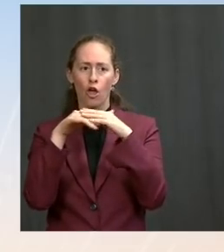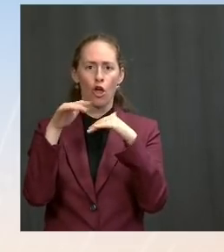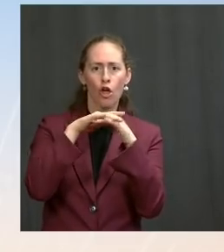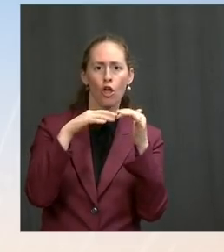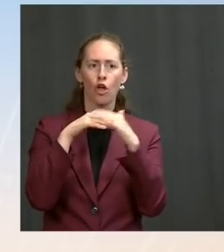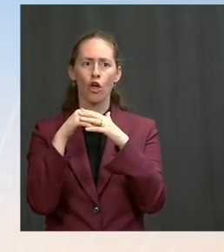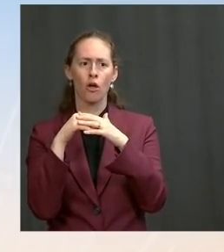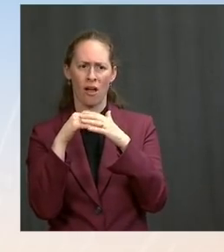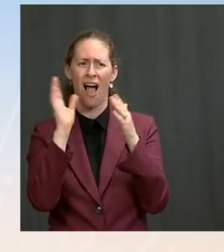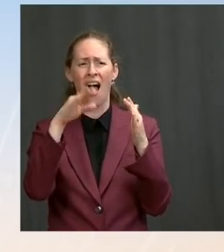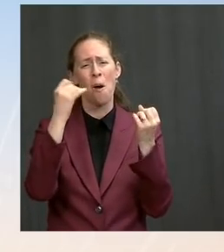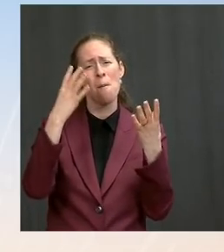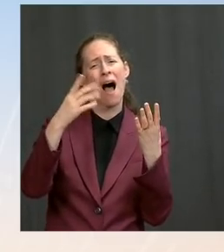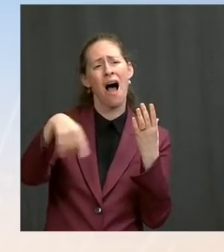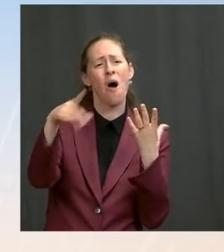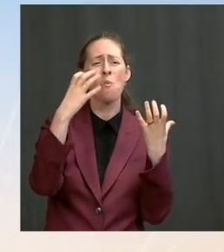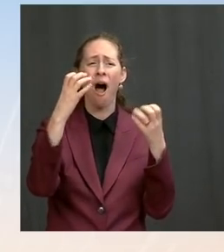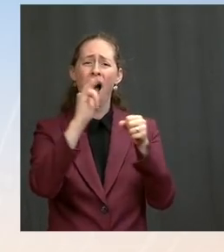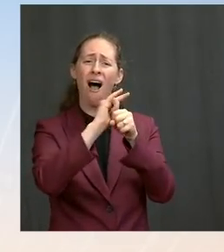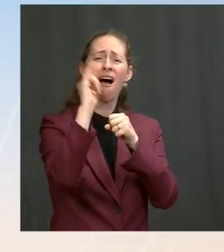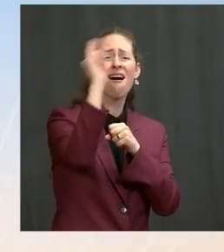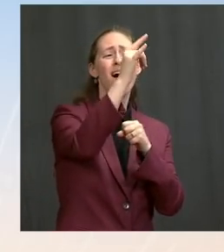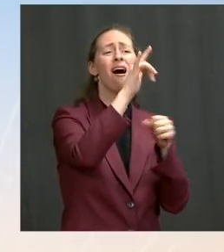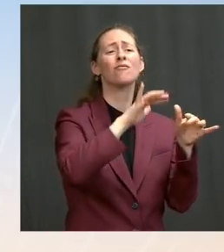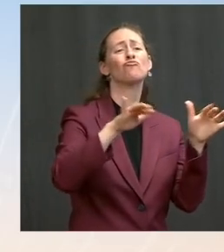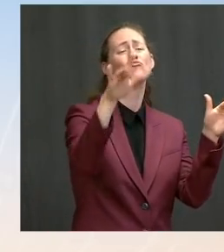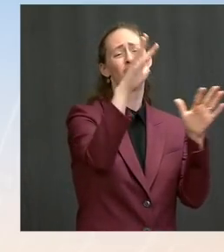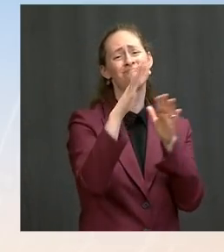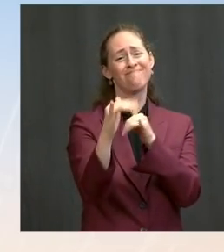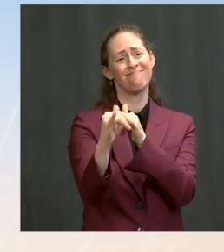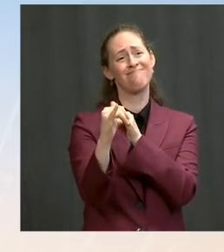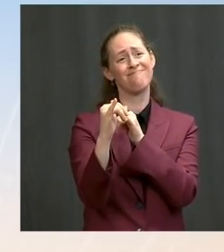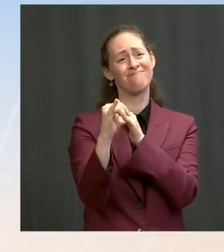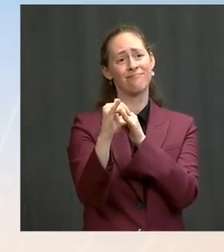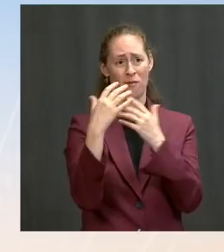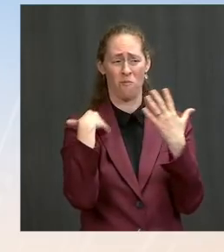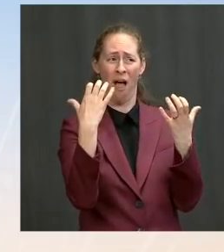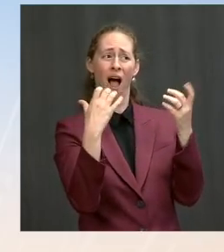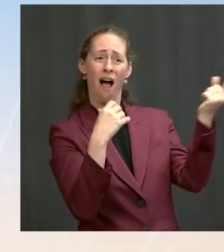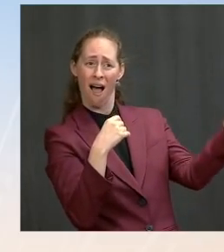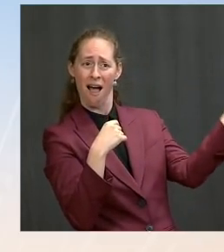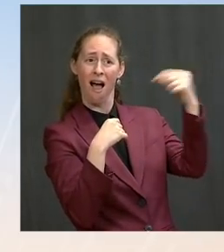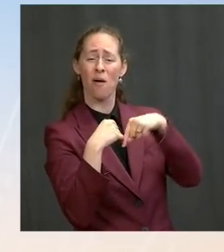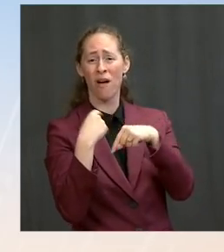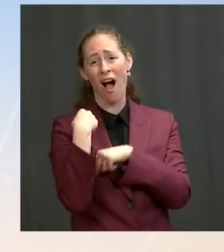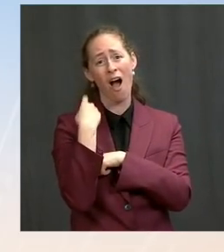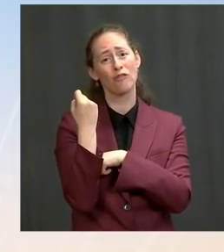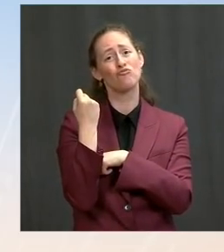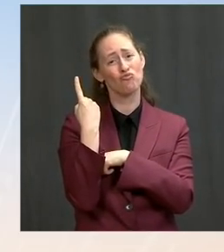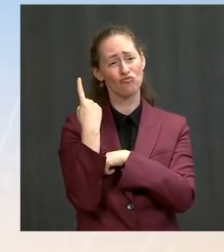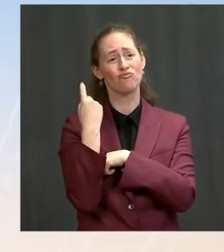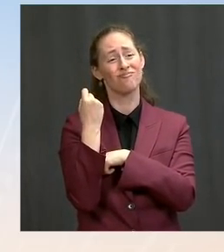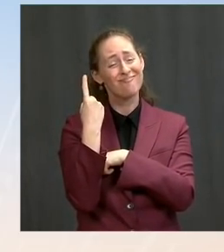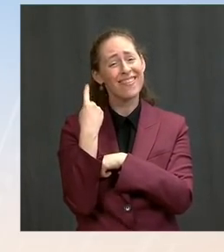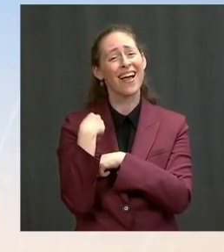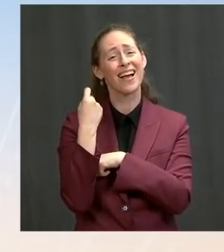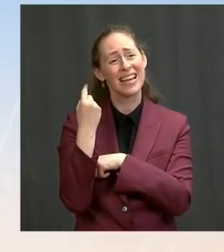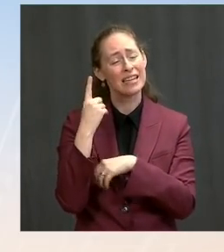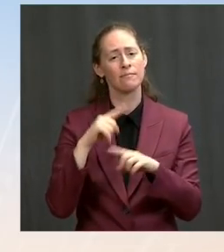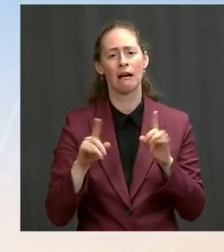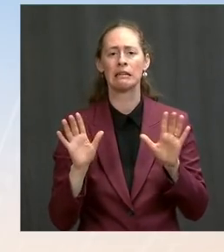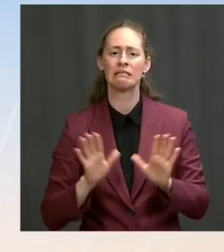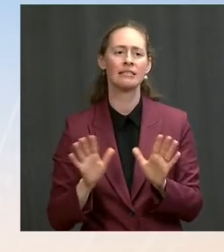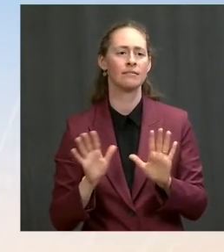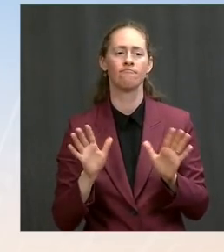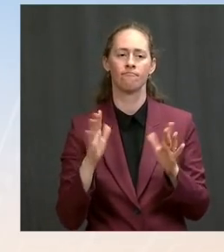want to travel. We want to travel too. We know people want to come here and people want to travel other places. We understand that. But we put these working groups in